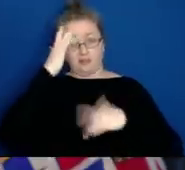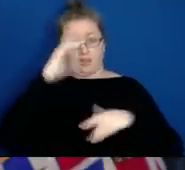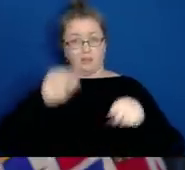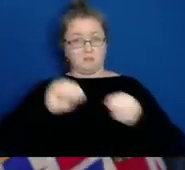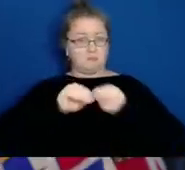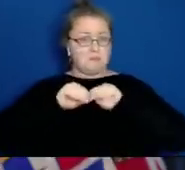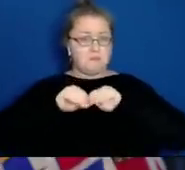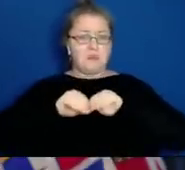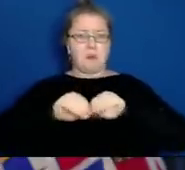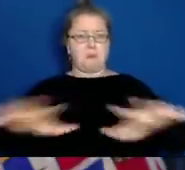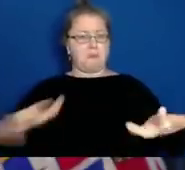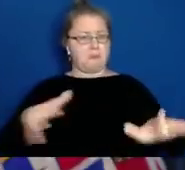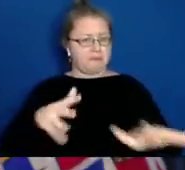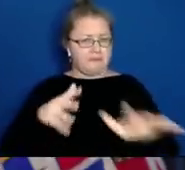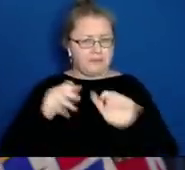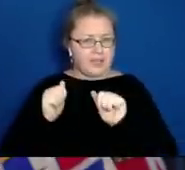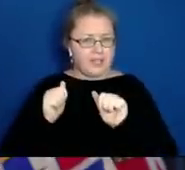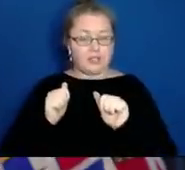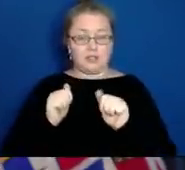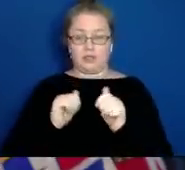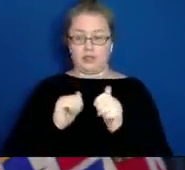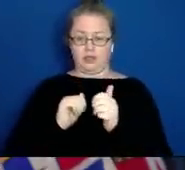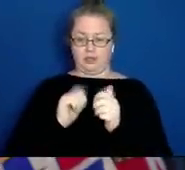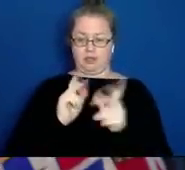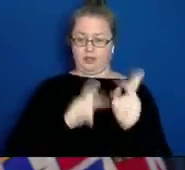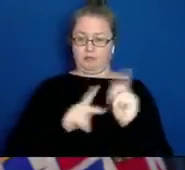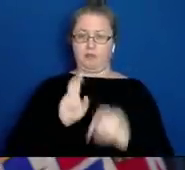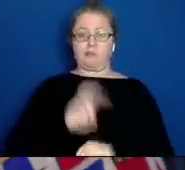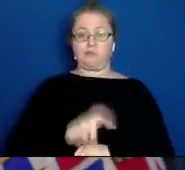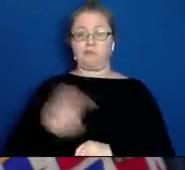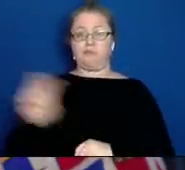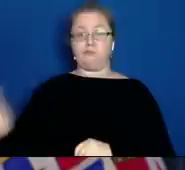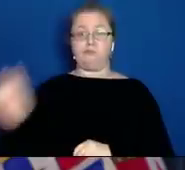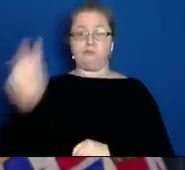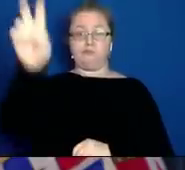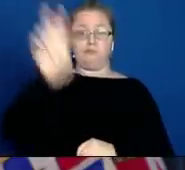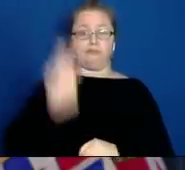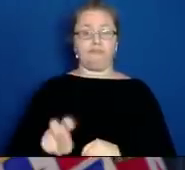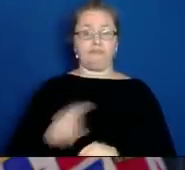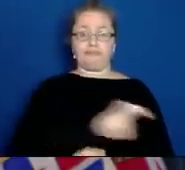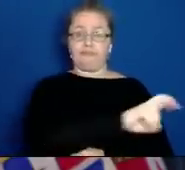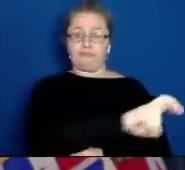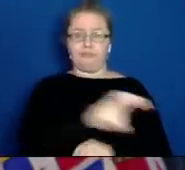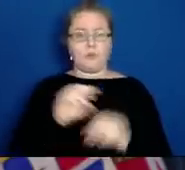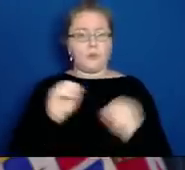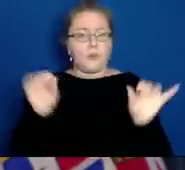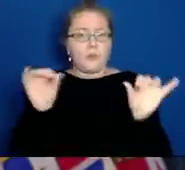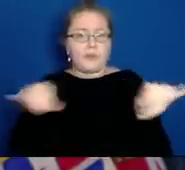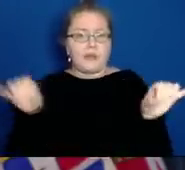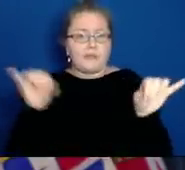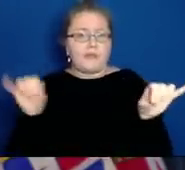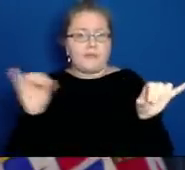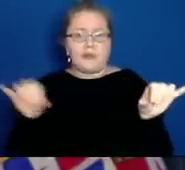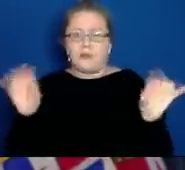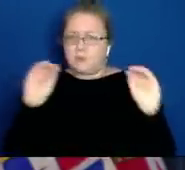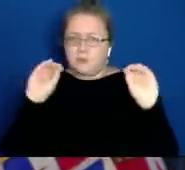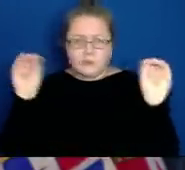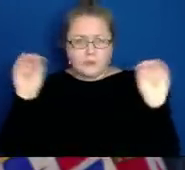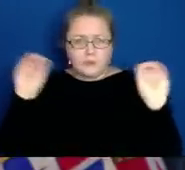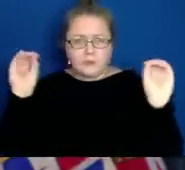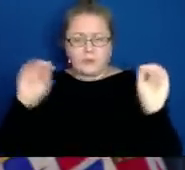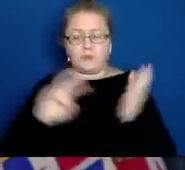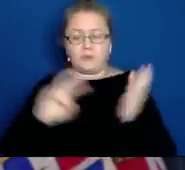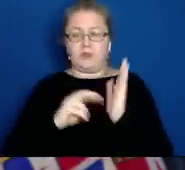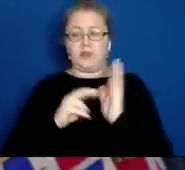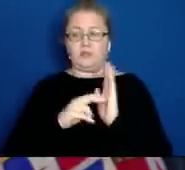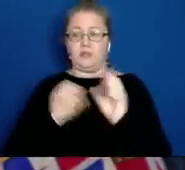move from place to place are not always linear, and that means we can get wide transmission before we recognize it. So we need